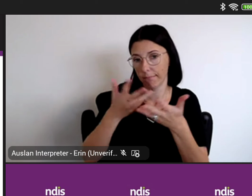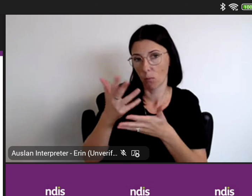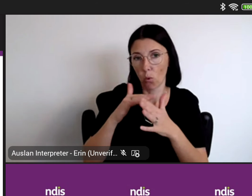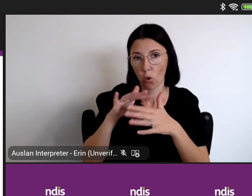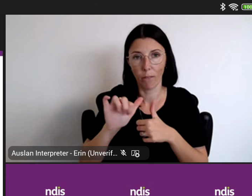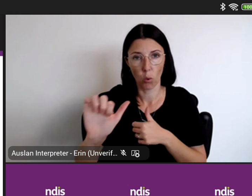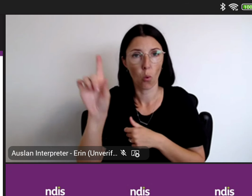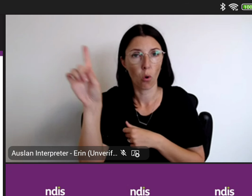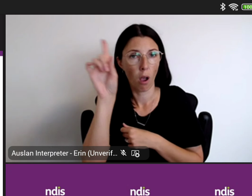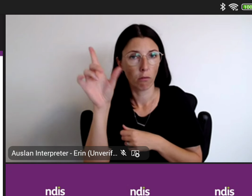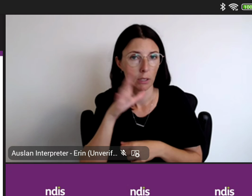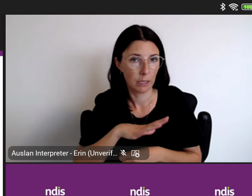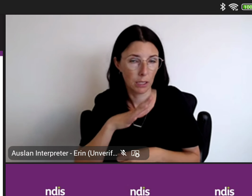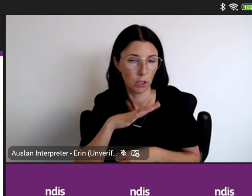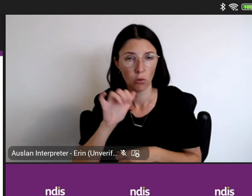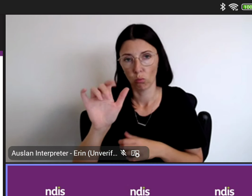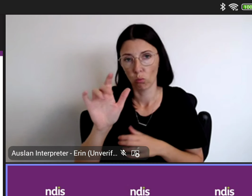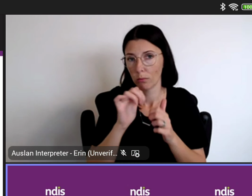situation.